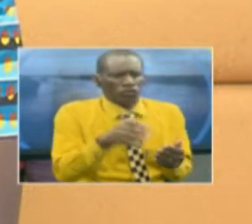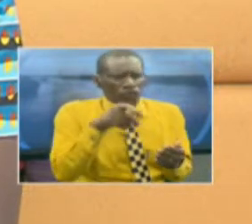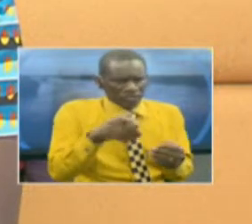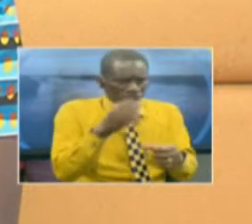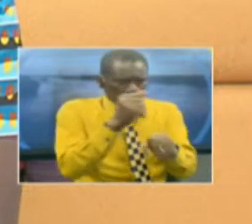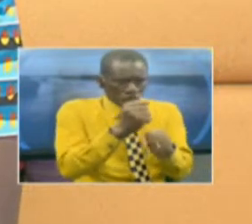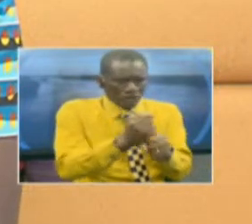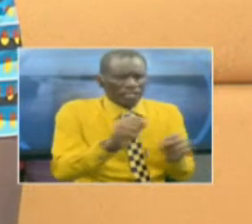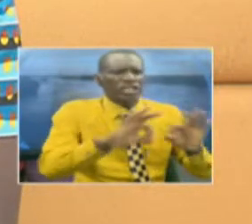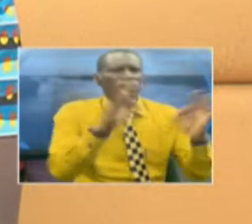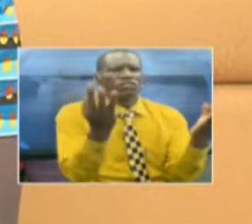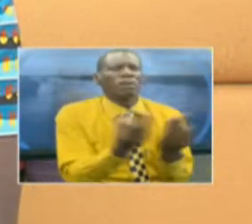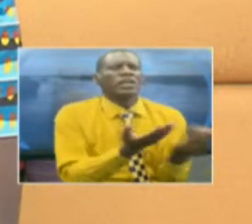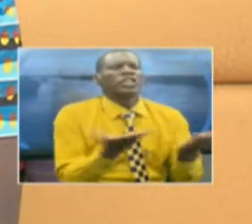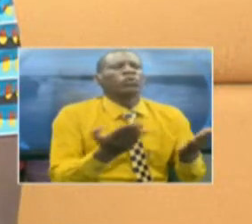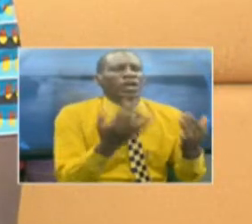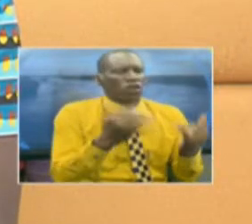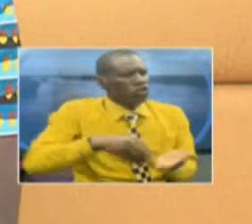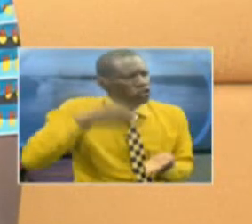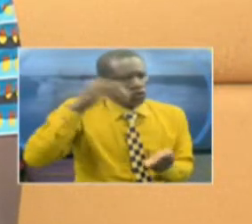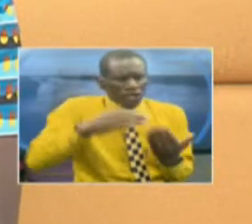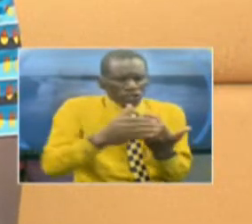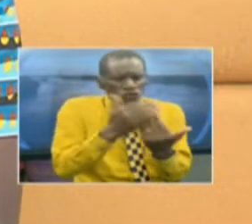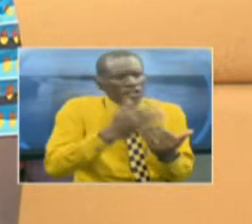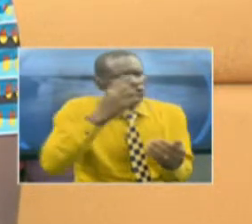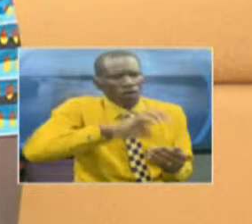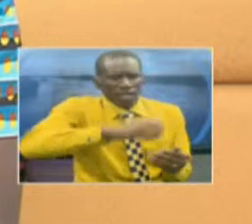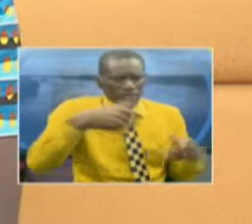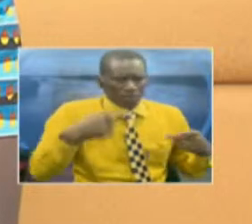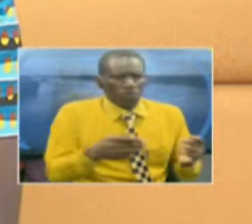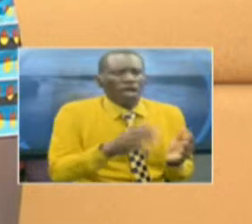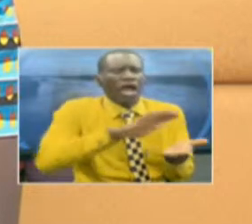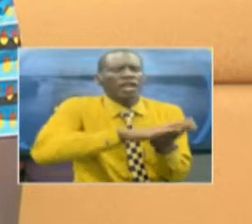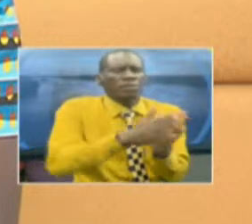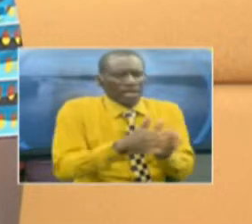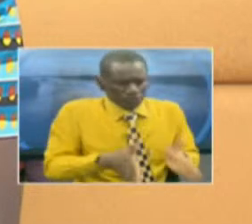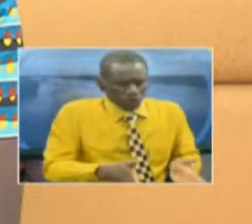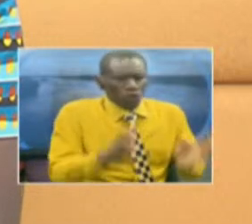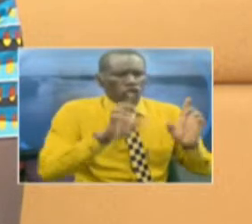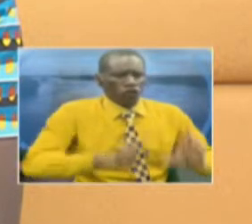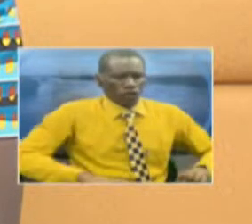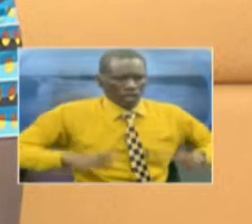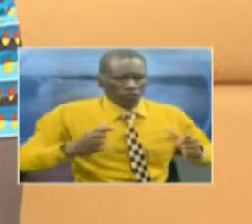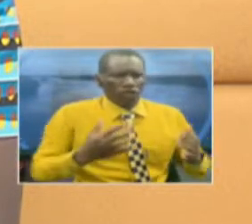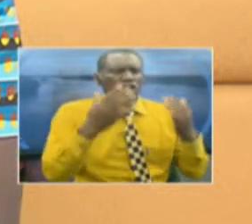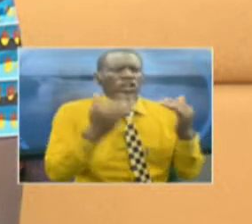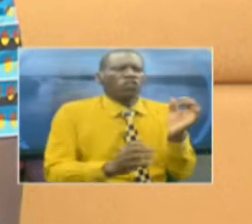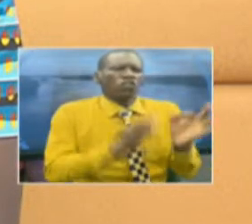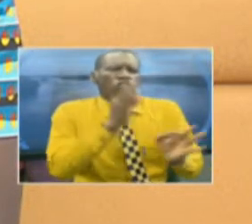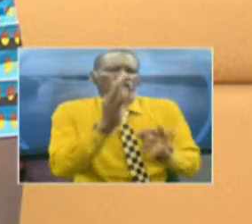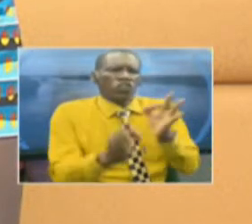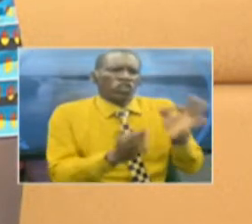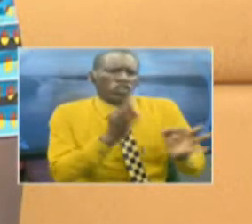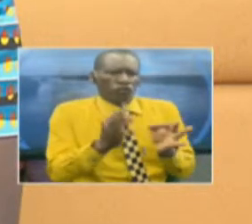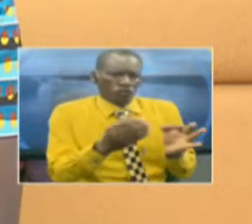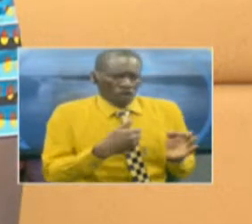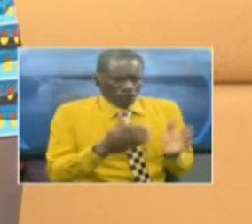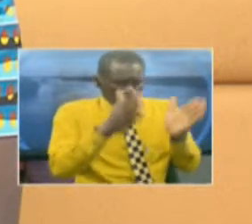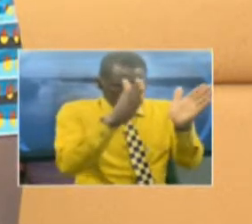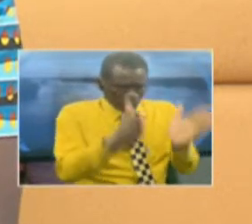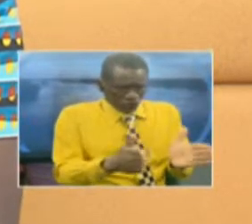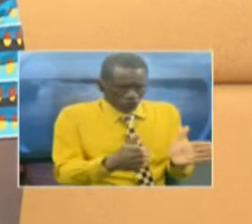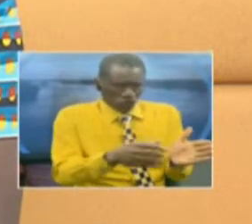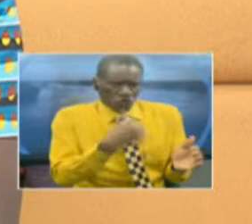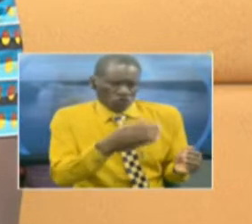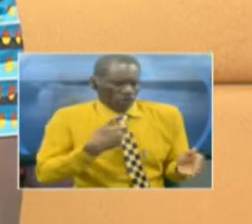dysfunctions in a family is where you learn to take care of others and becomes a way of life. So if you attract a partner who has a disability